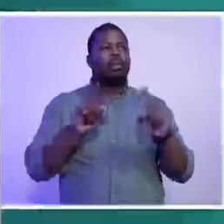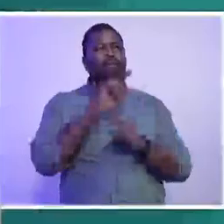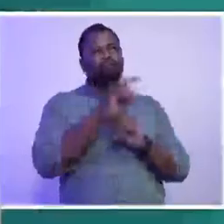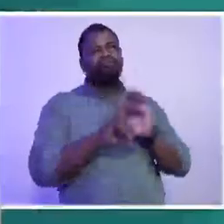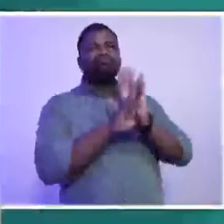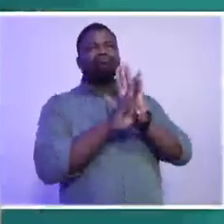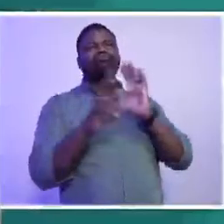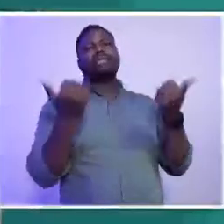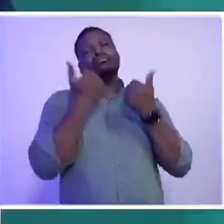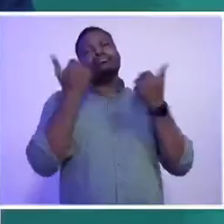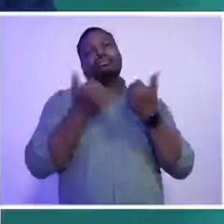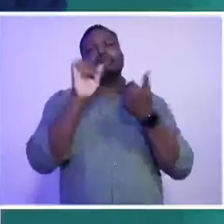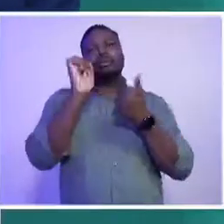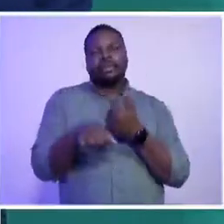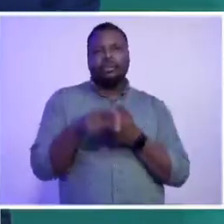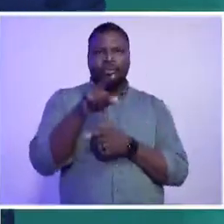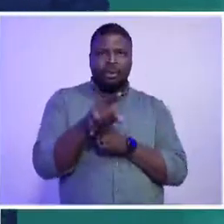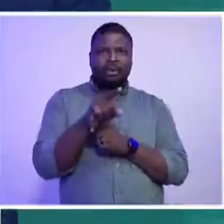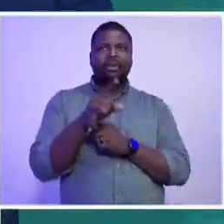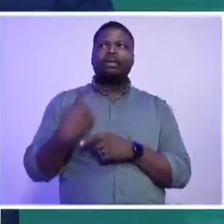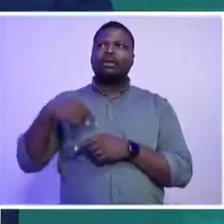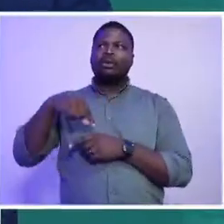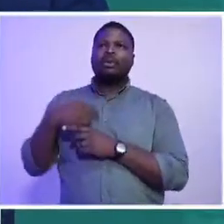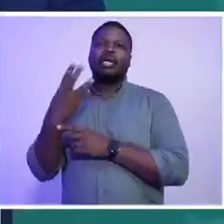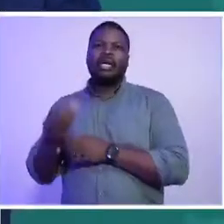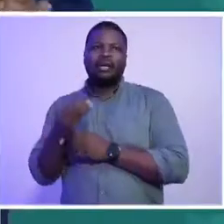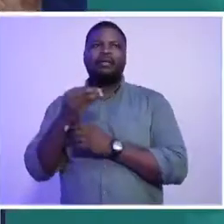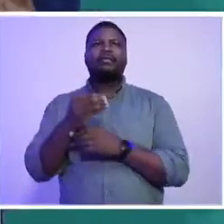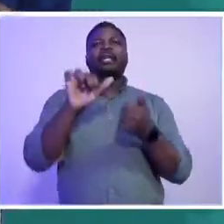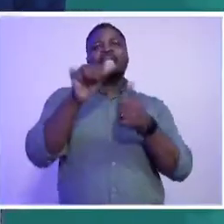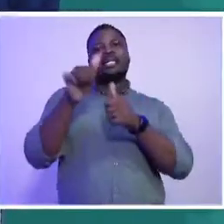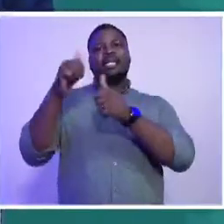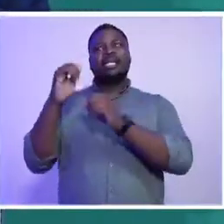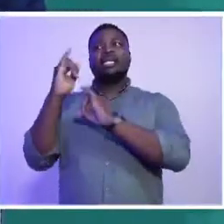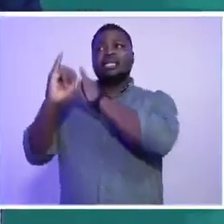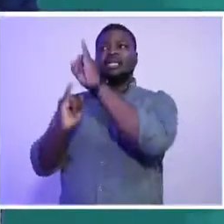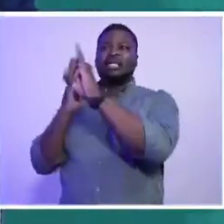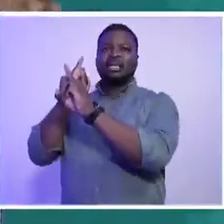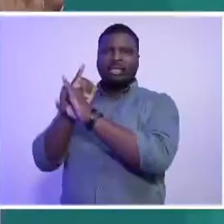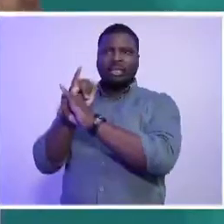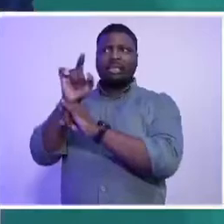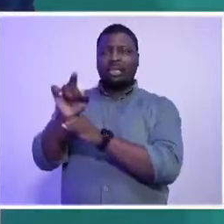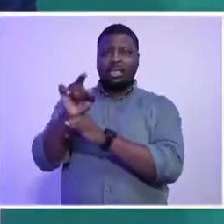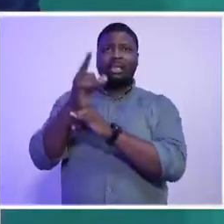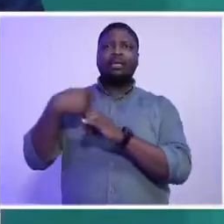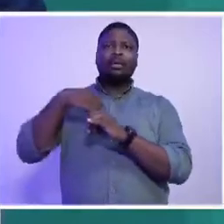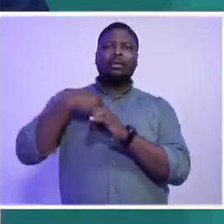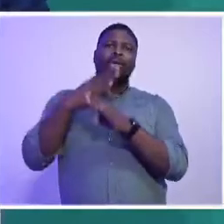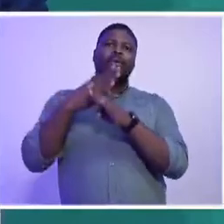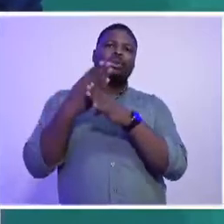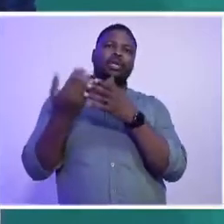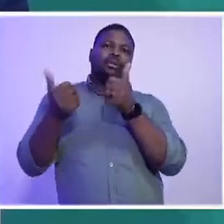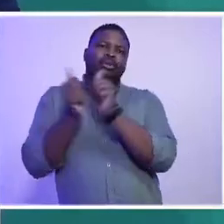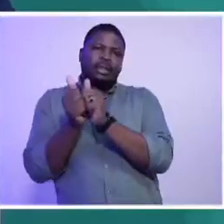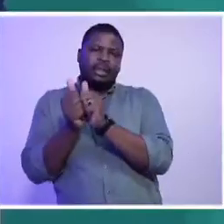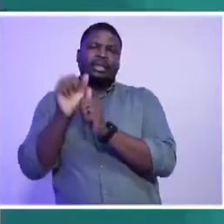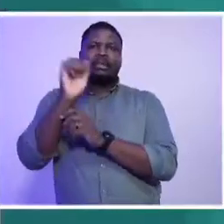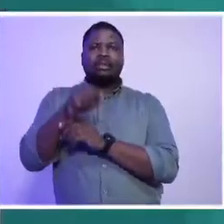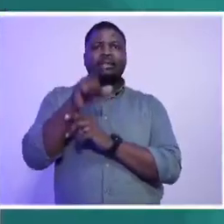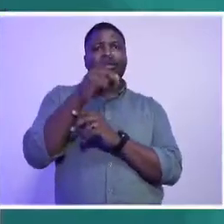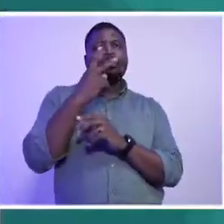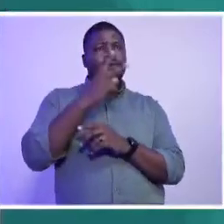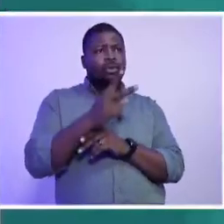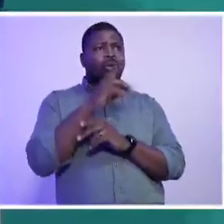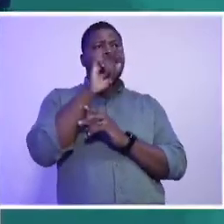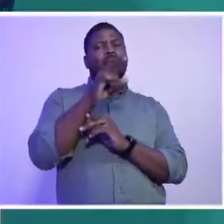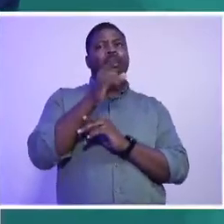represented. And we have a number of other international partners, of course, that we work with. As you saw, the